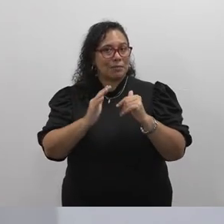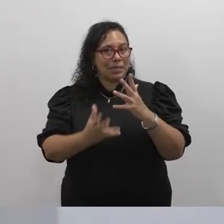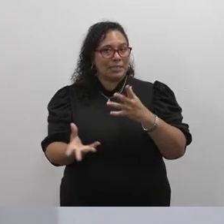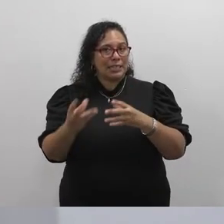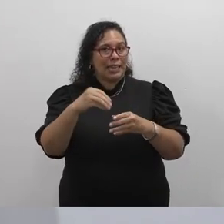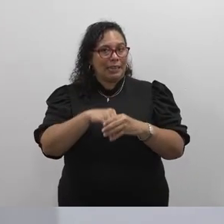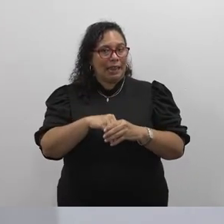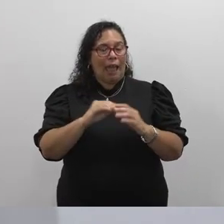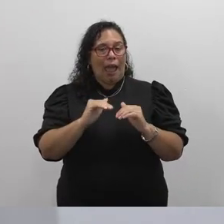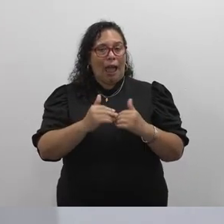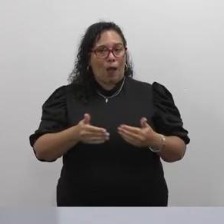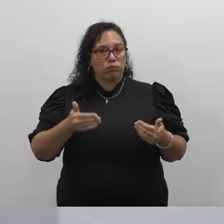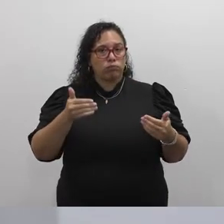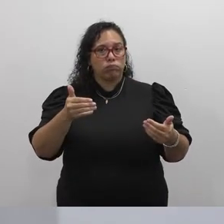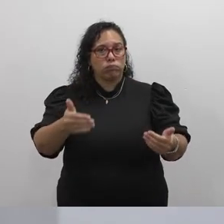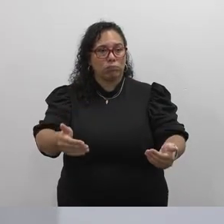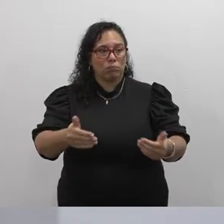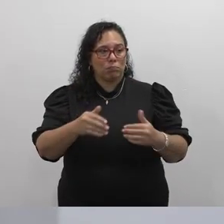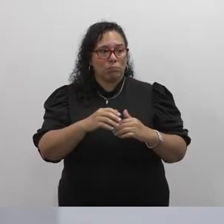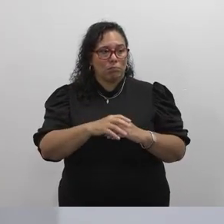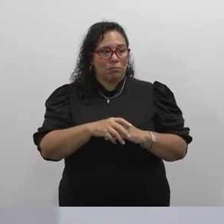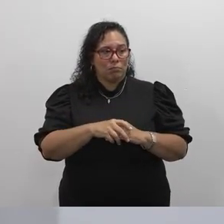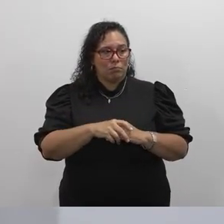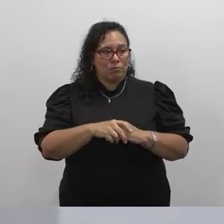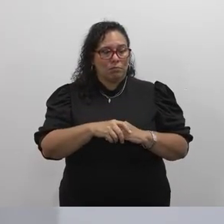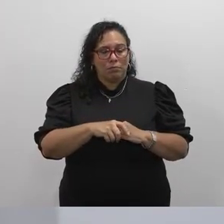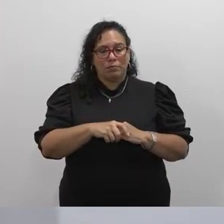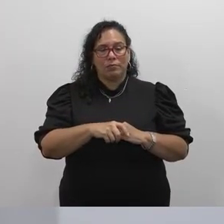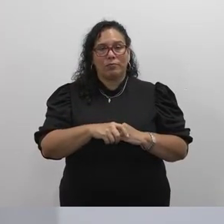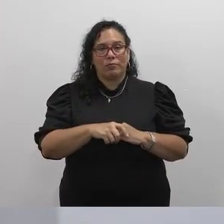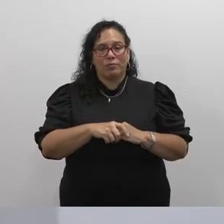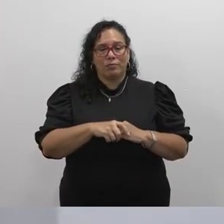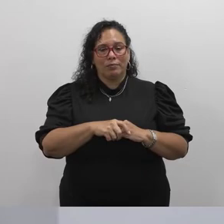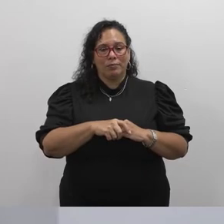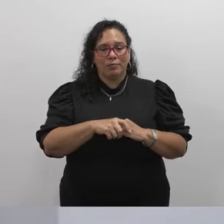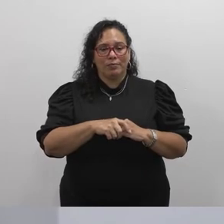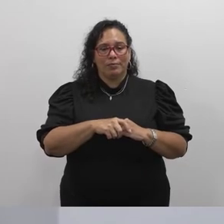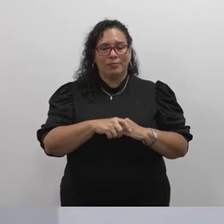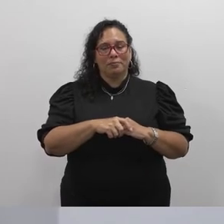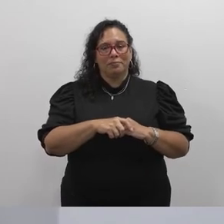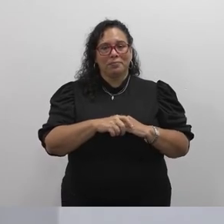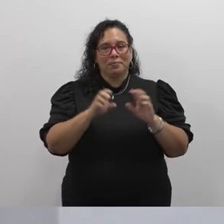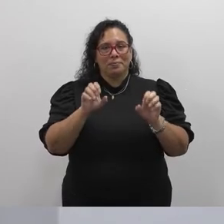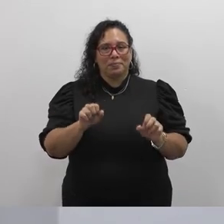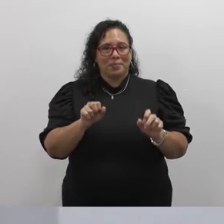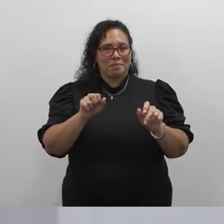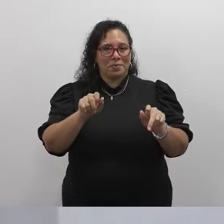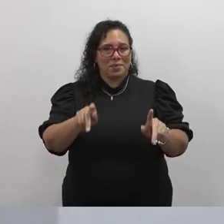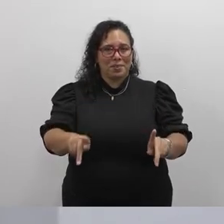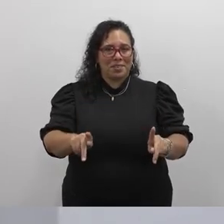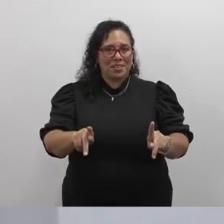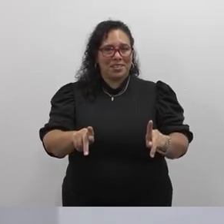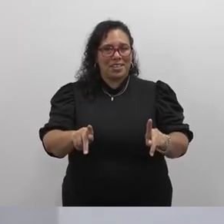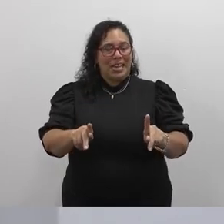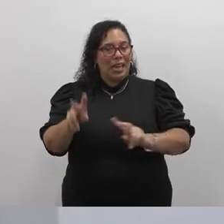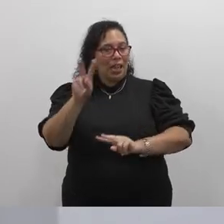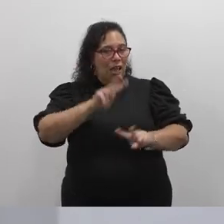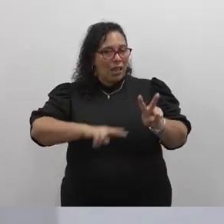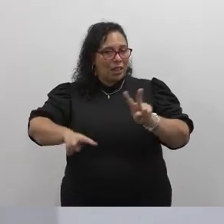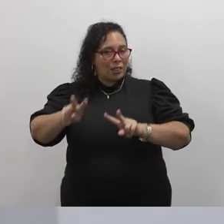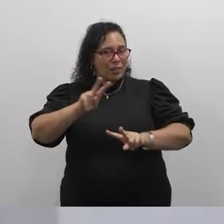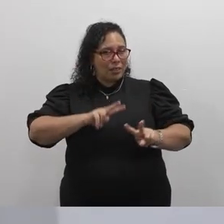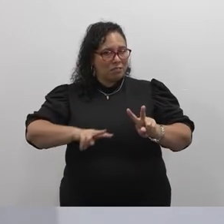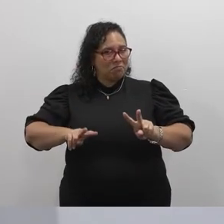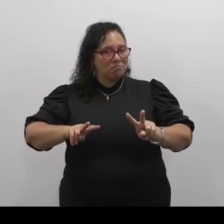will go forward. So I'll make a transition to this opportunity just to take a look, a first